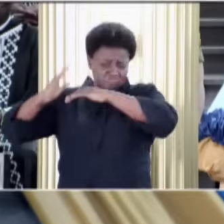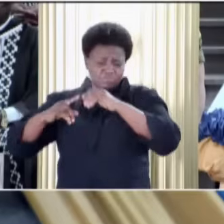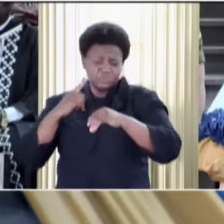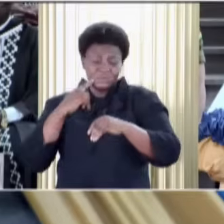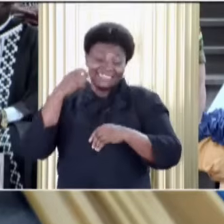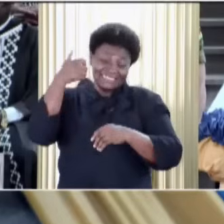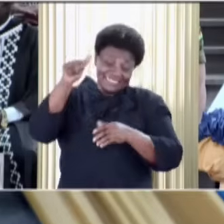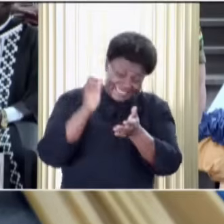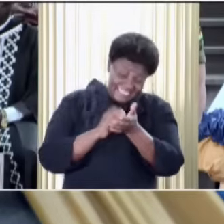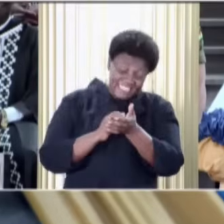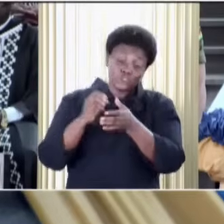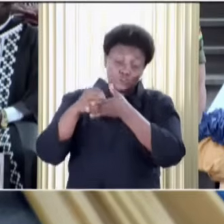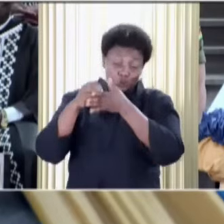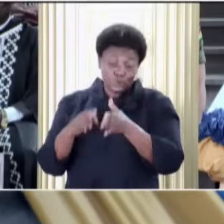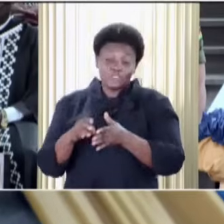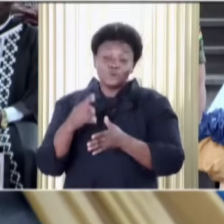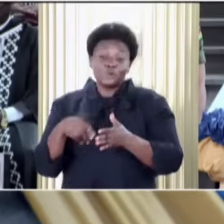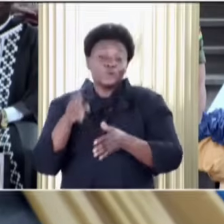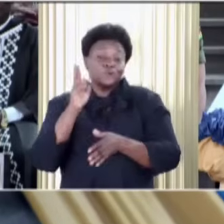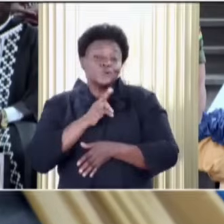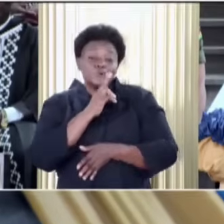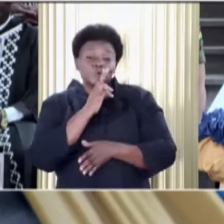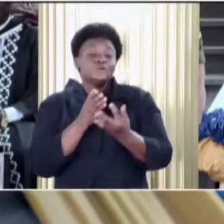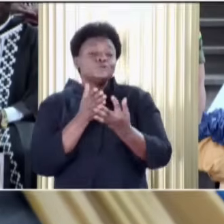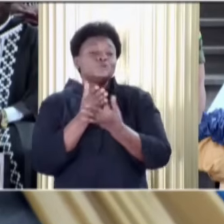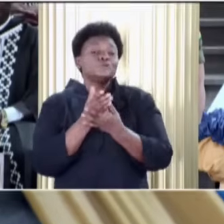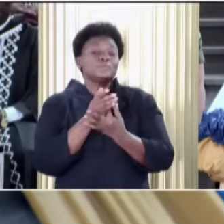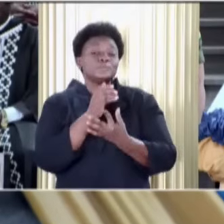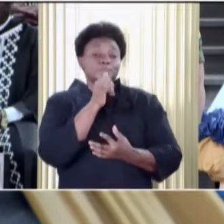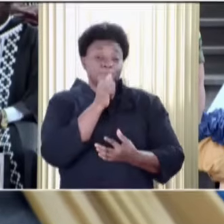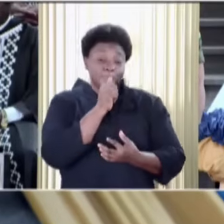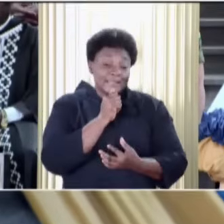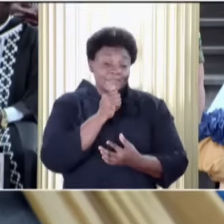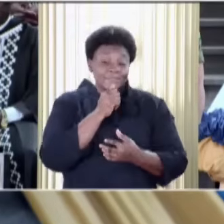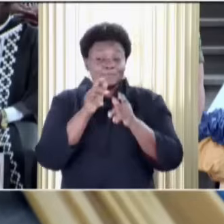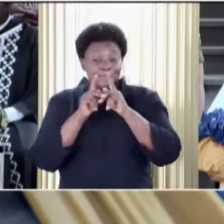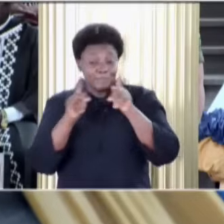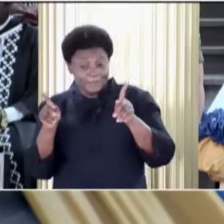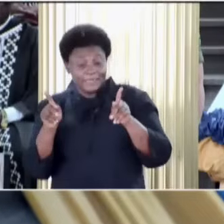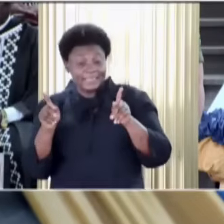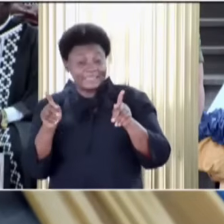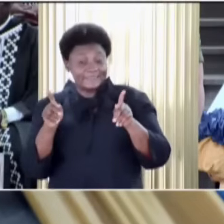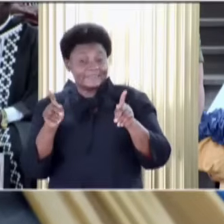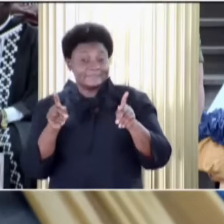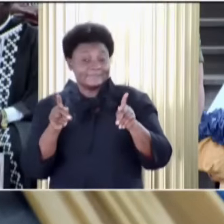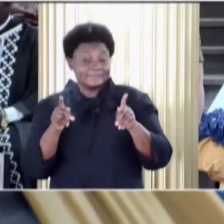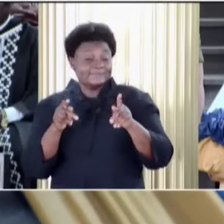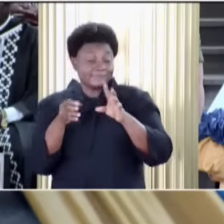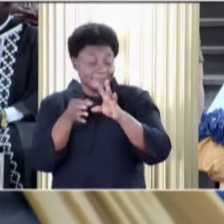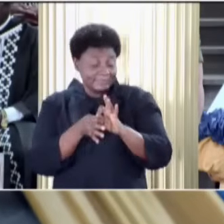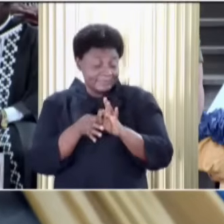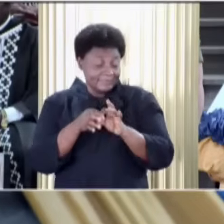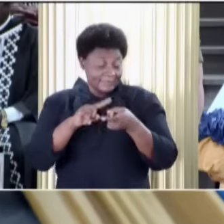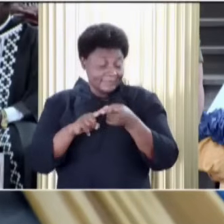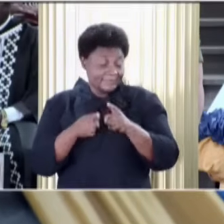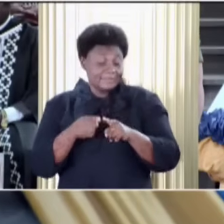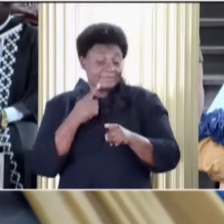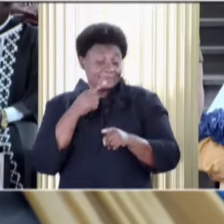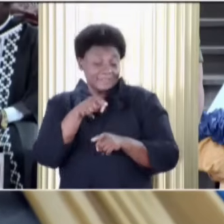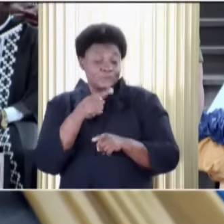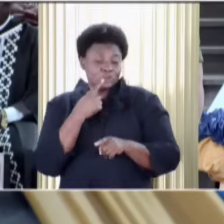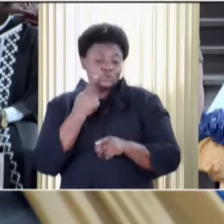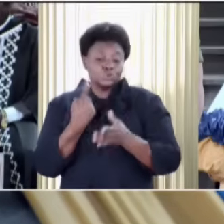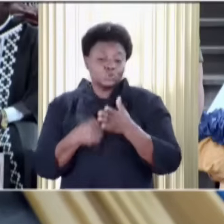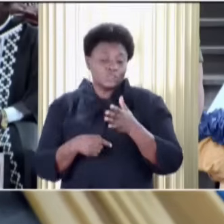10,000-bed student hostel through a private-public partnership. This project will use